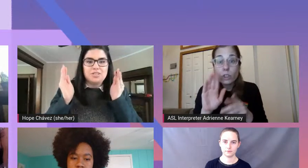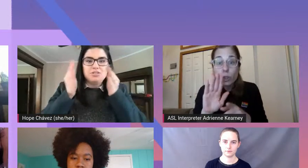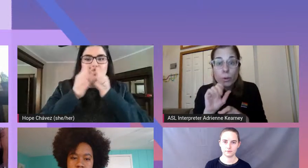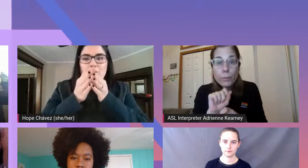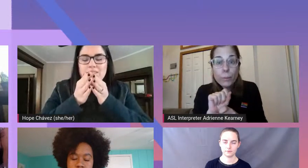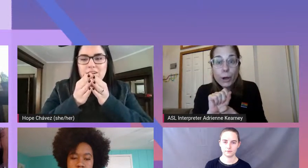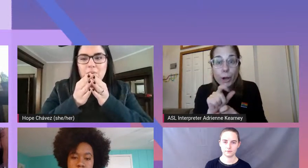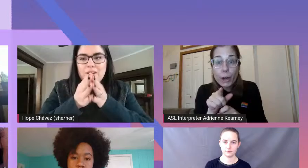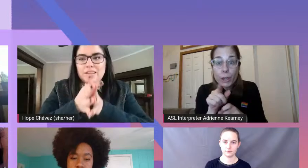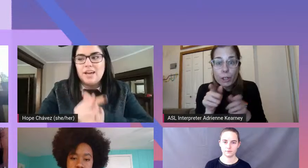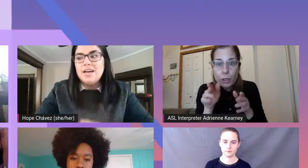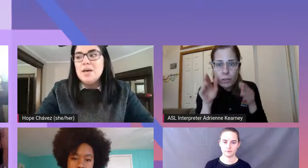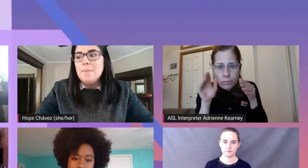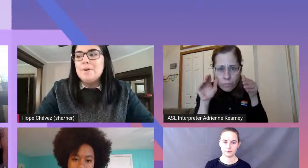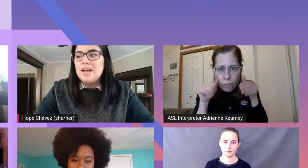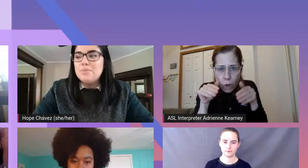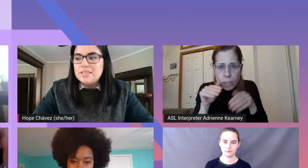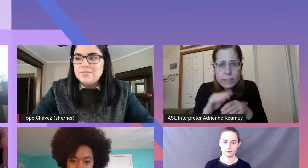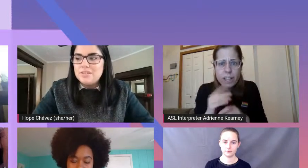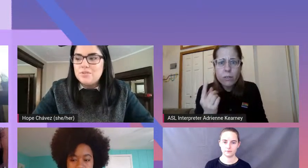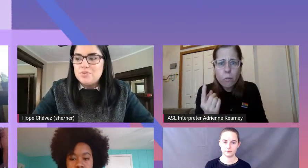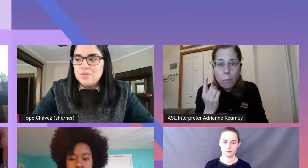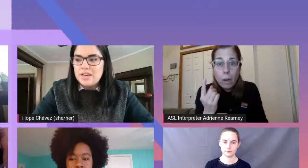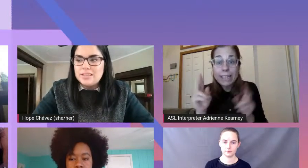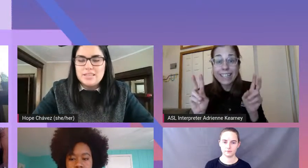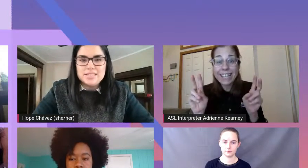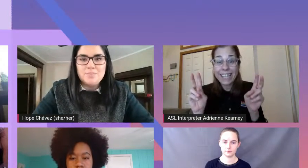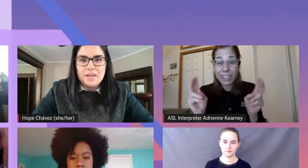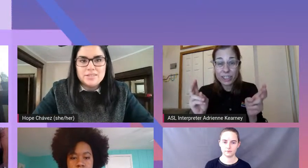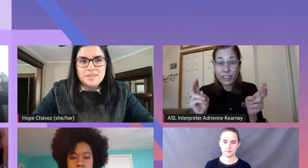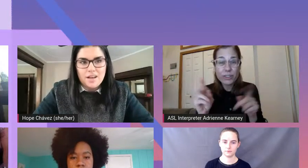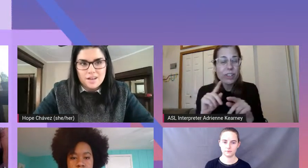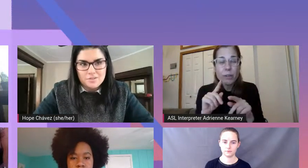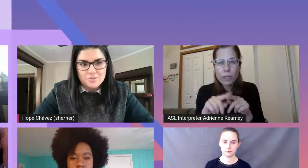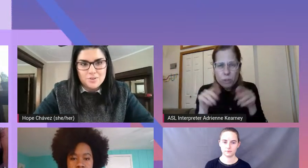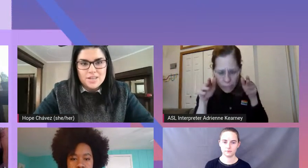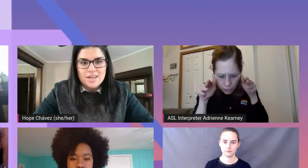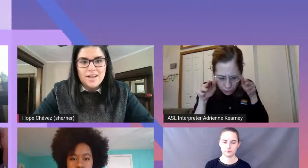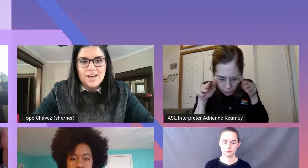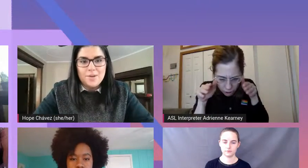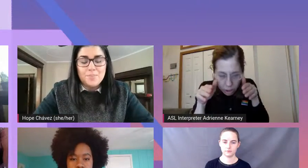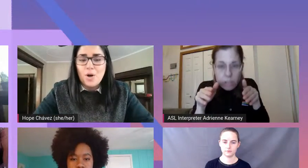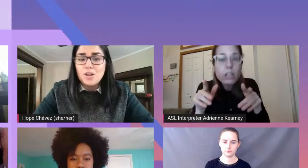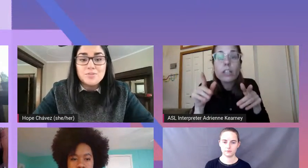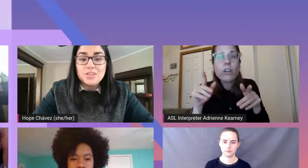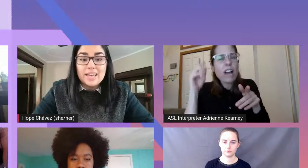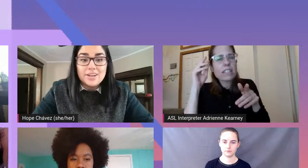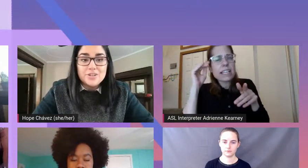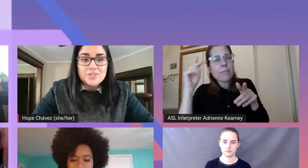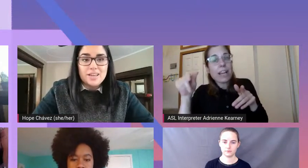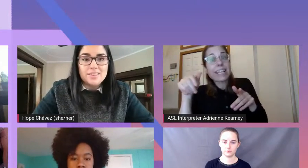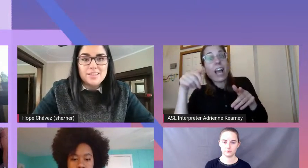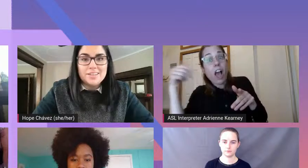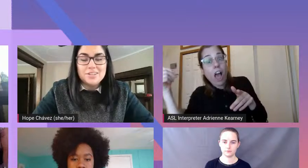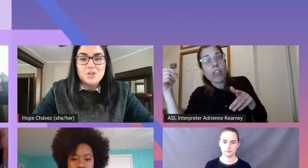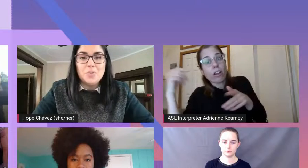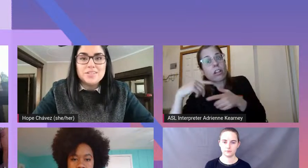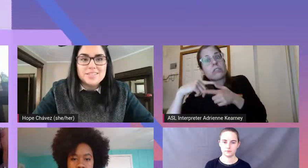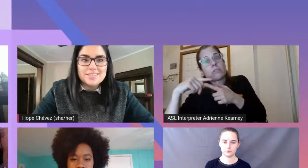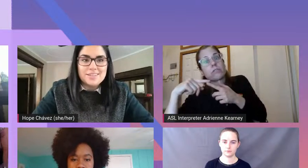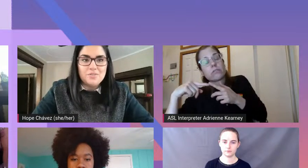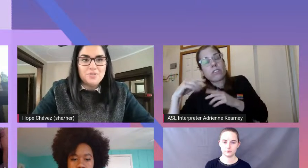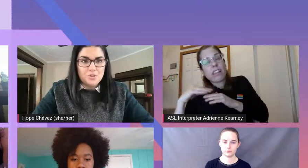are choosing to focus in on one thing. But I believe that if you do that at the expense of all of the layers and